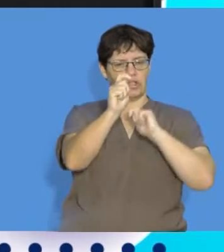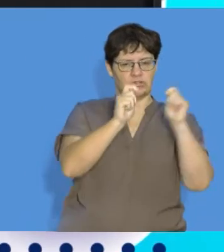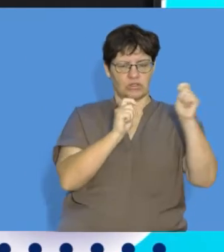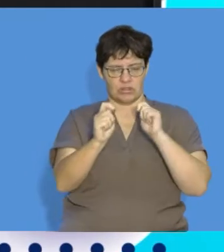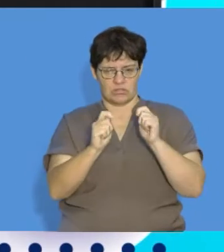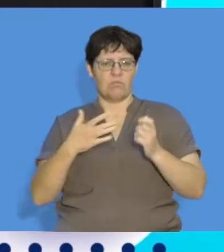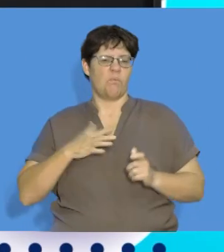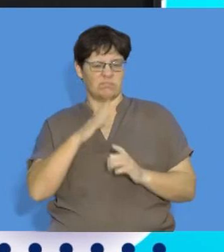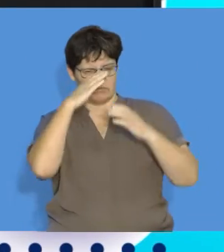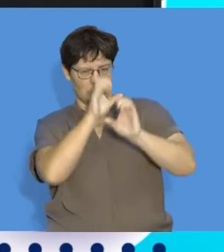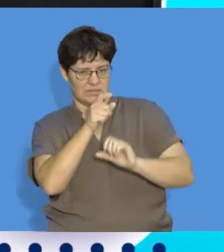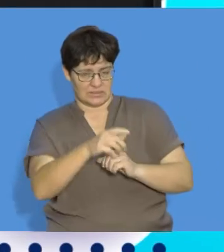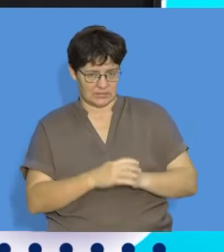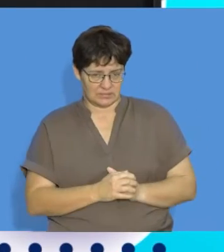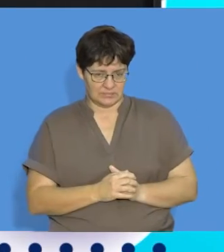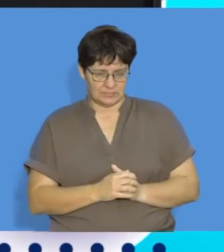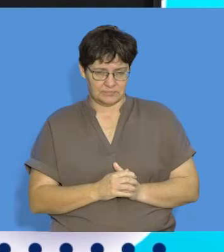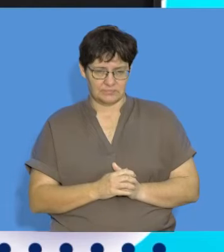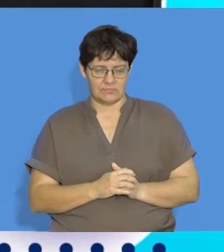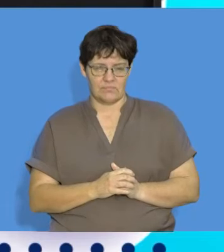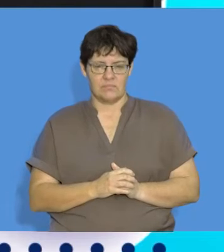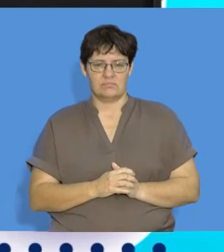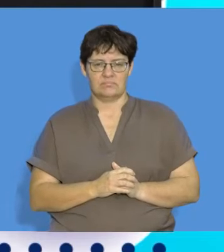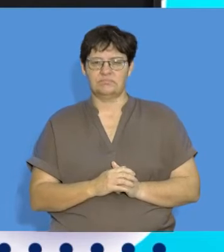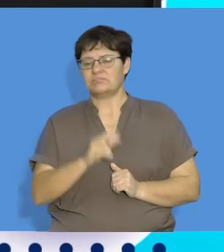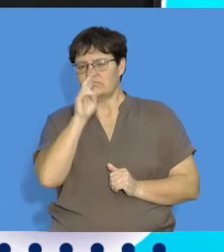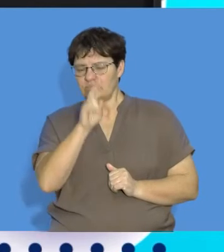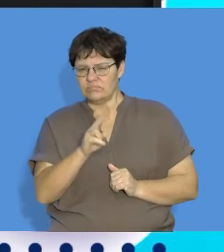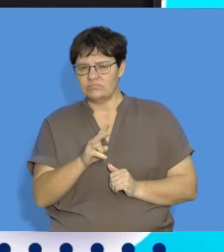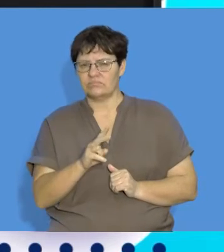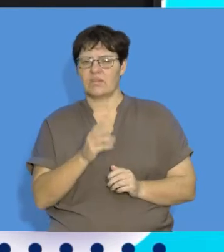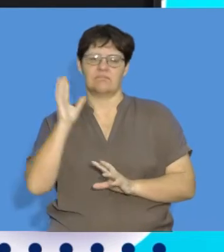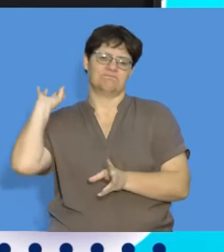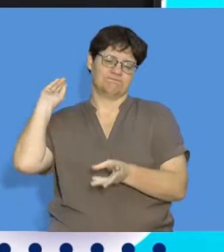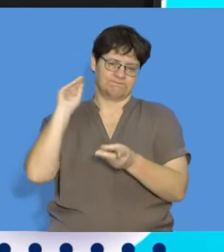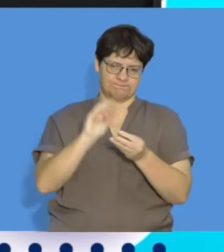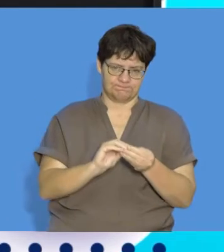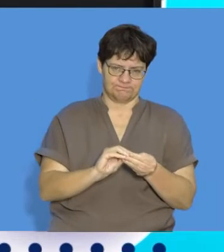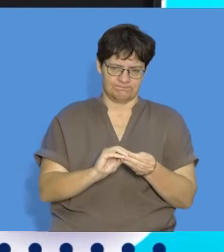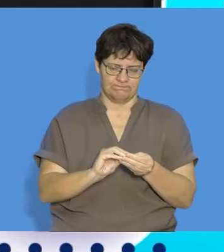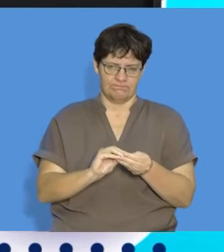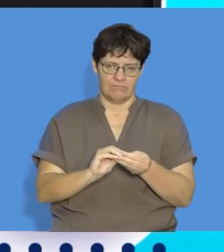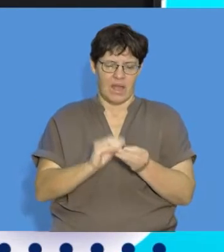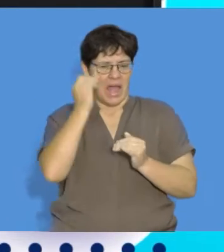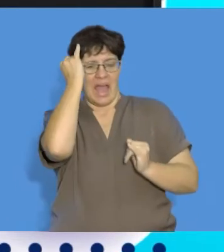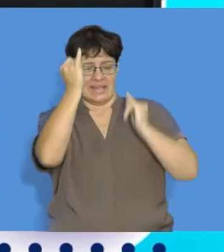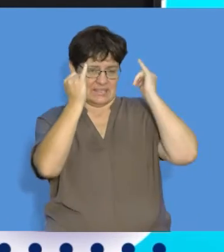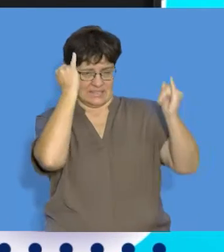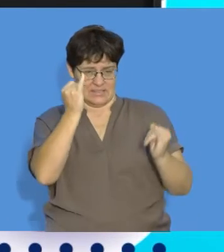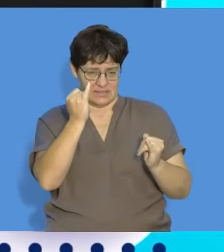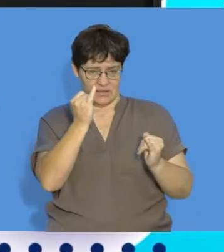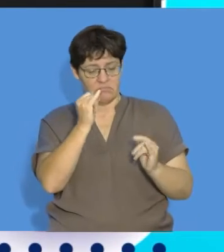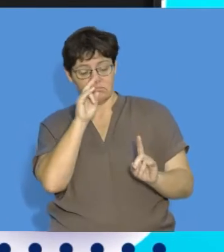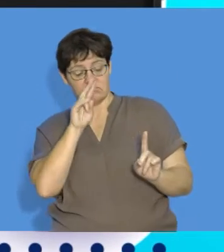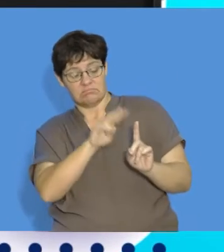mainly what I'm going to talk about. But before that, we just need to look at a quick recap of big ideas that we need to look